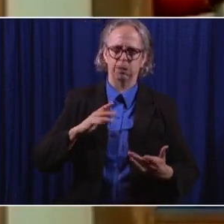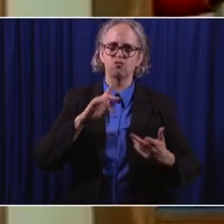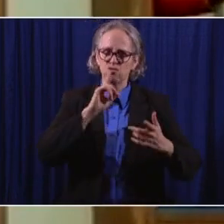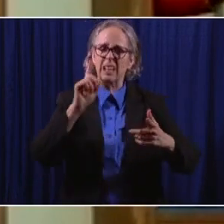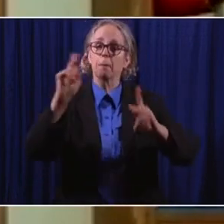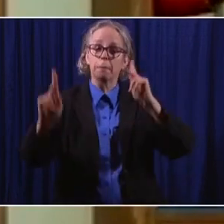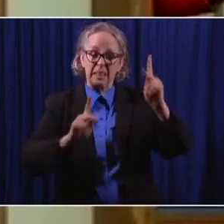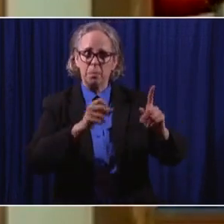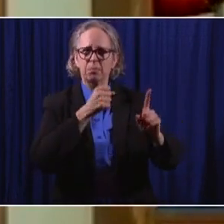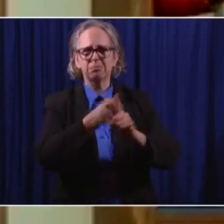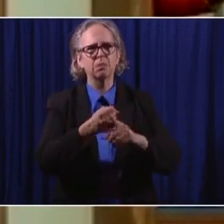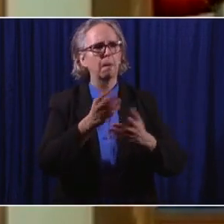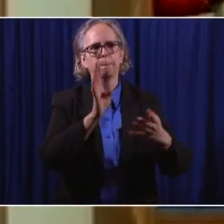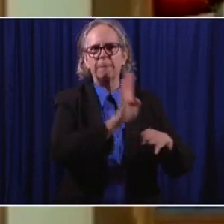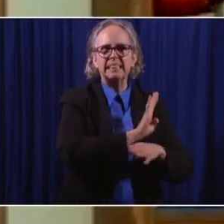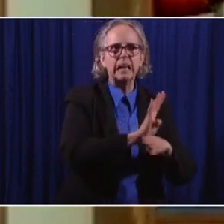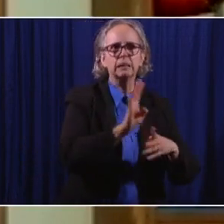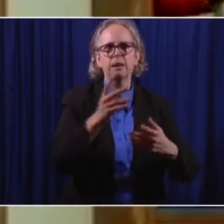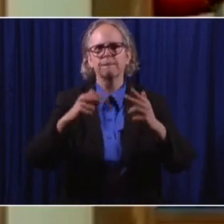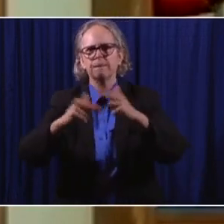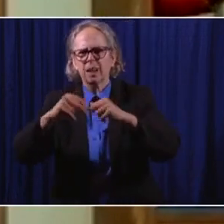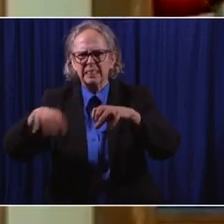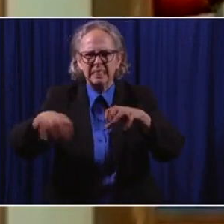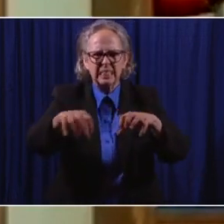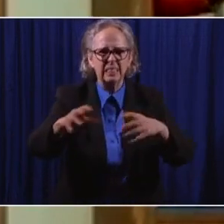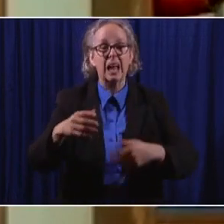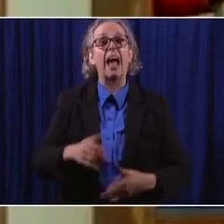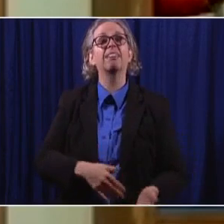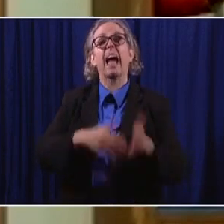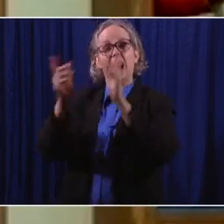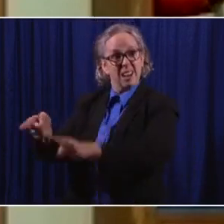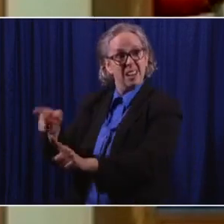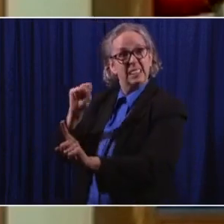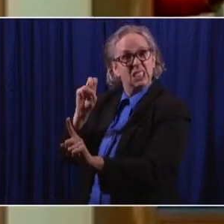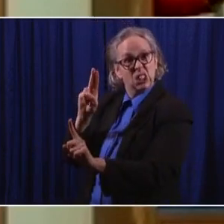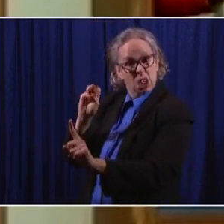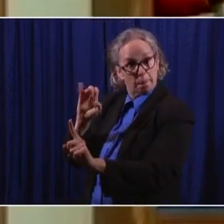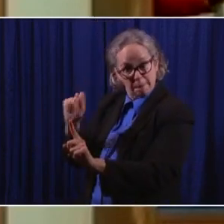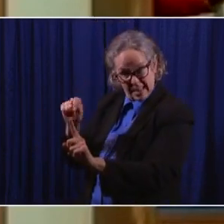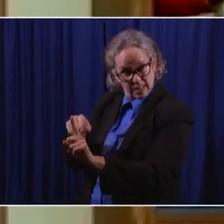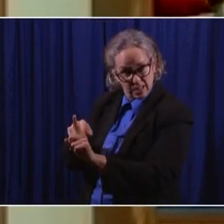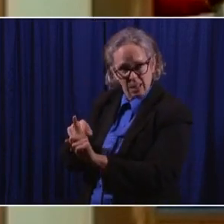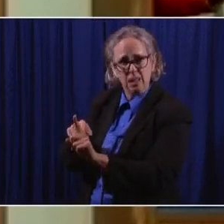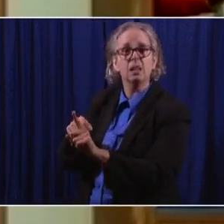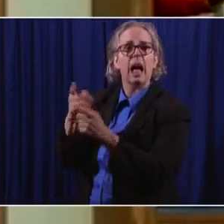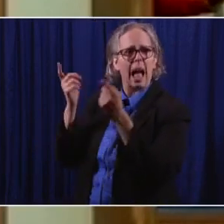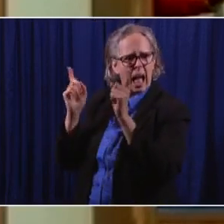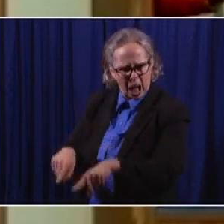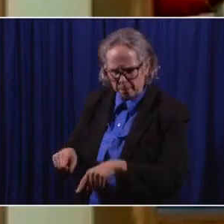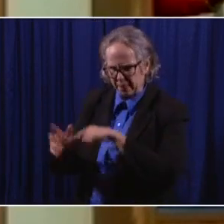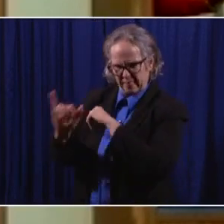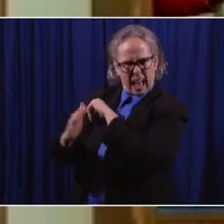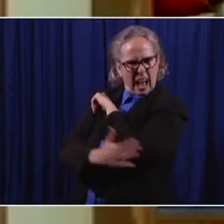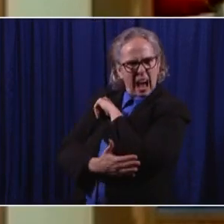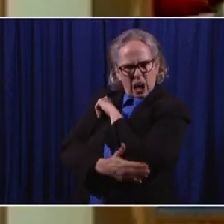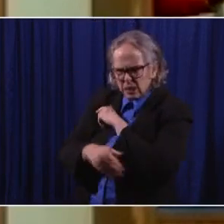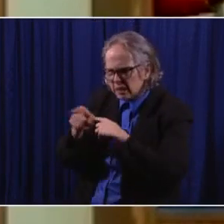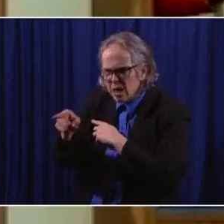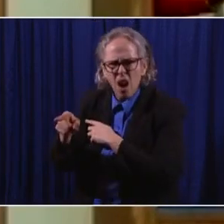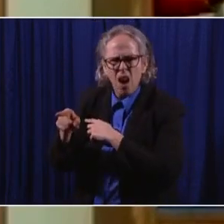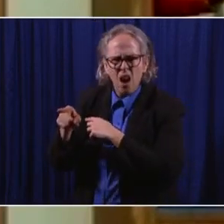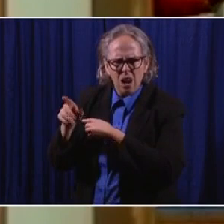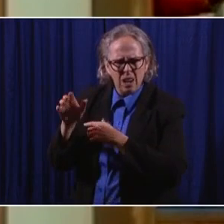within the community. And then in Summit County, officials are comparing our findings with COVID-19 case data for